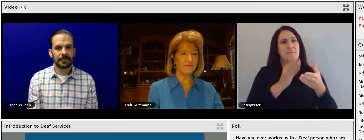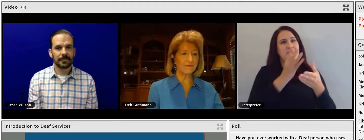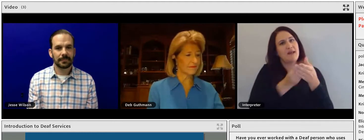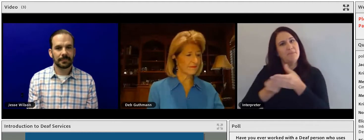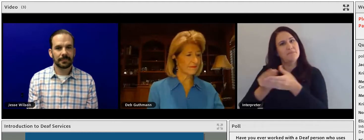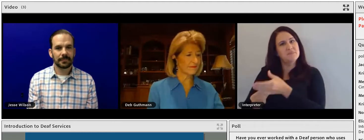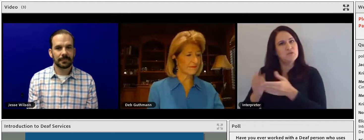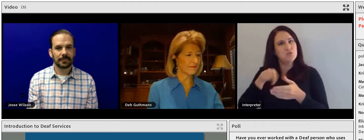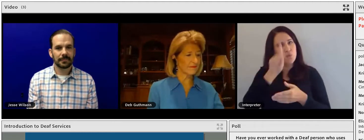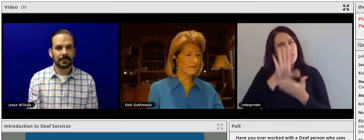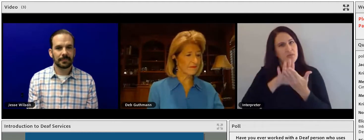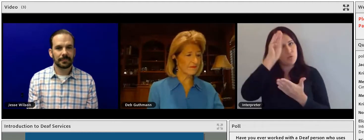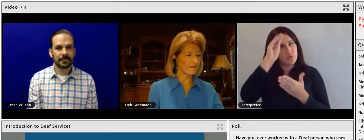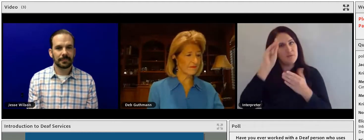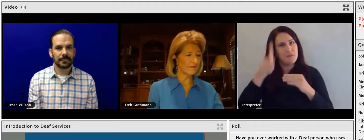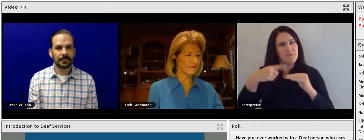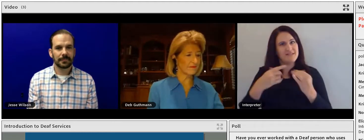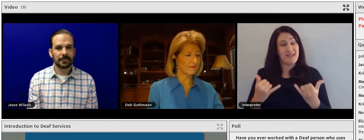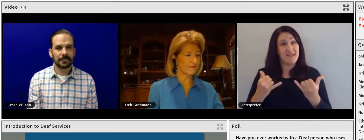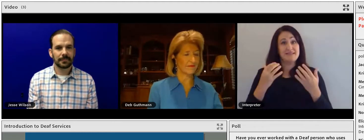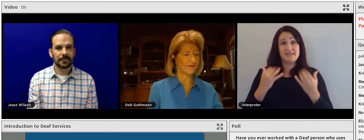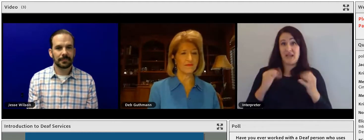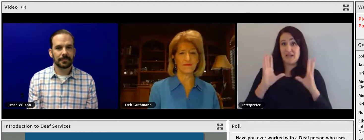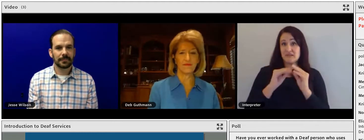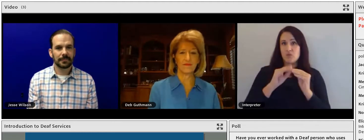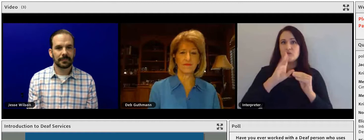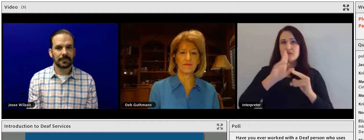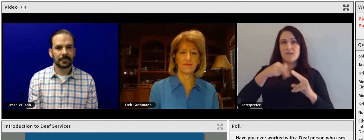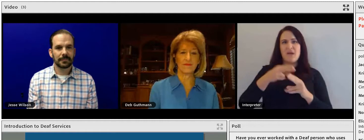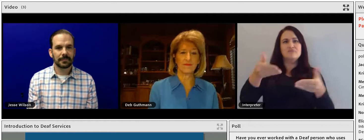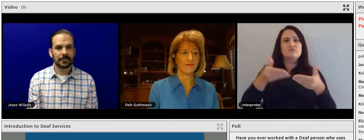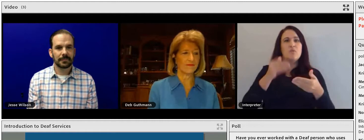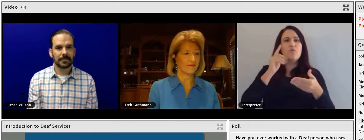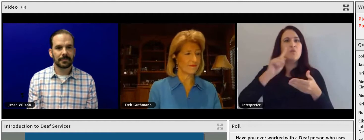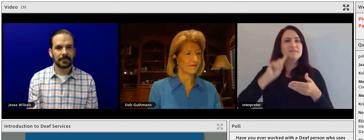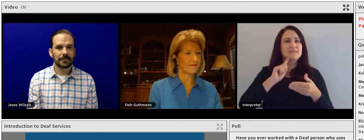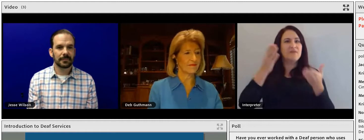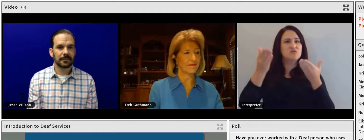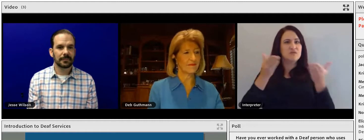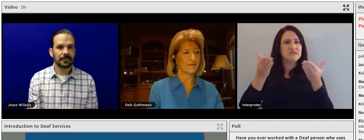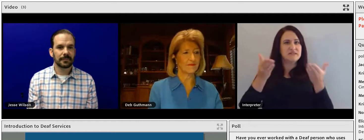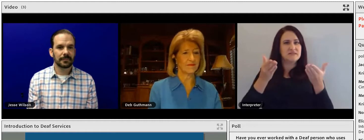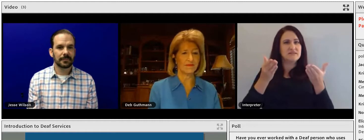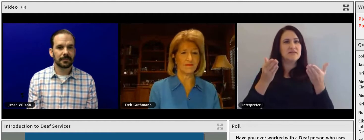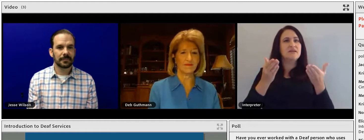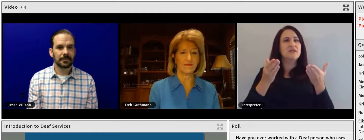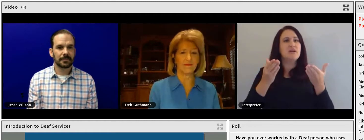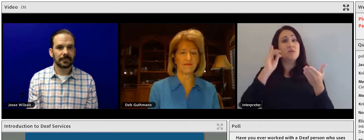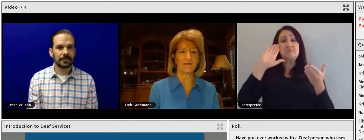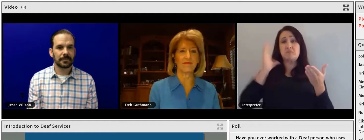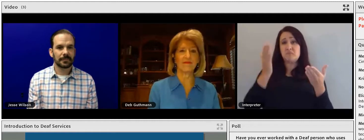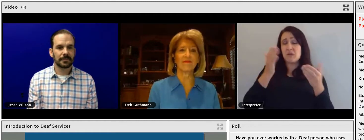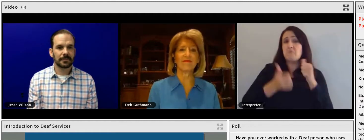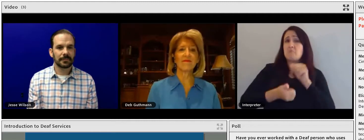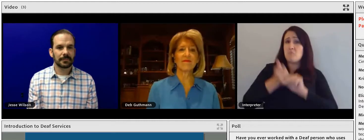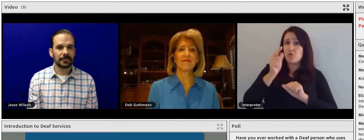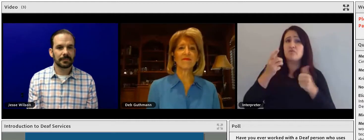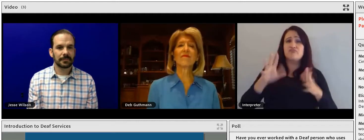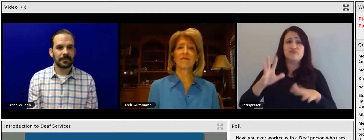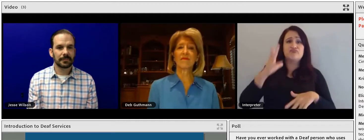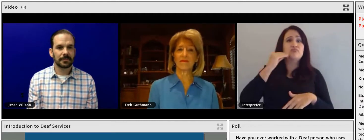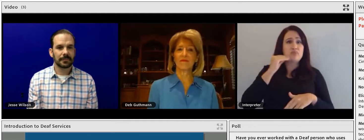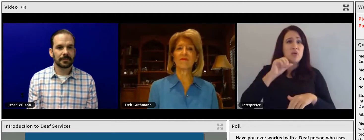today. Today's session will focus on an introduction to deaf services. It looks like most of you have worked with a deaf